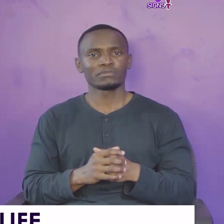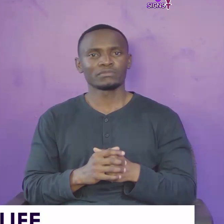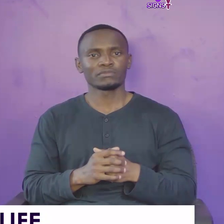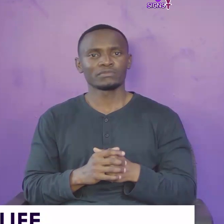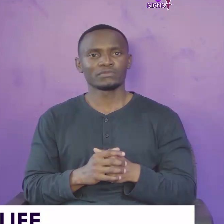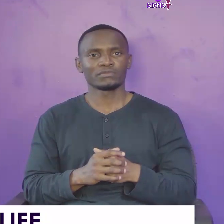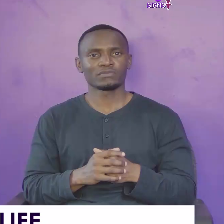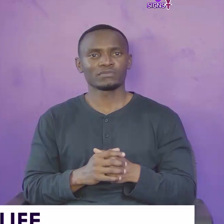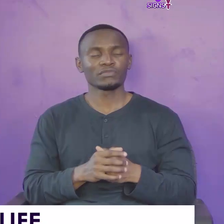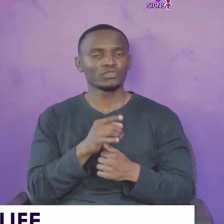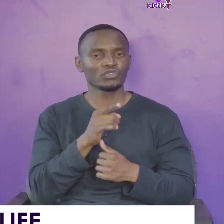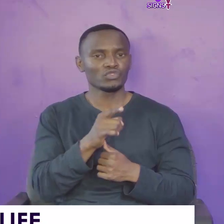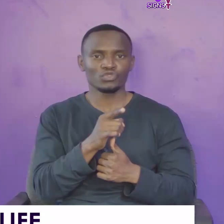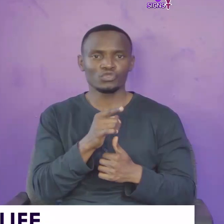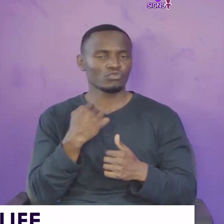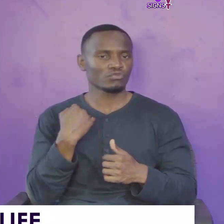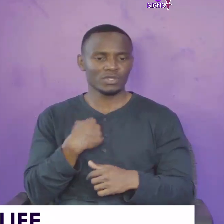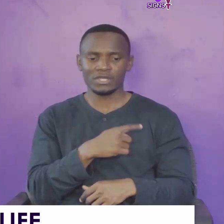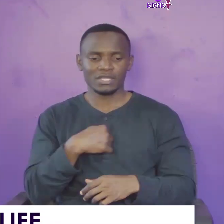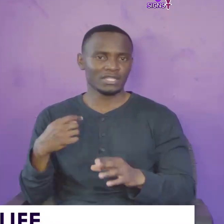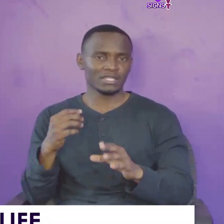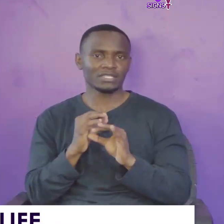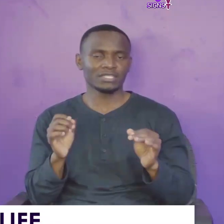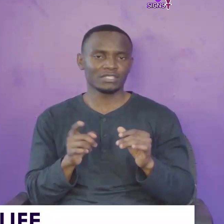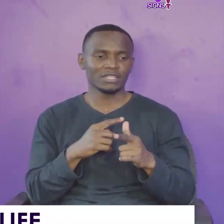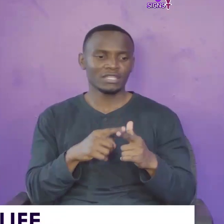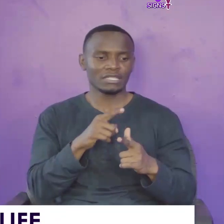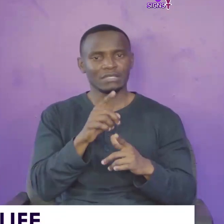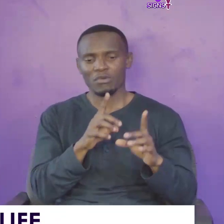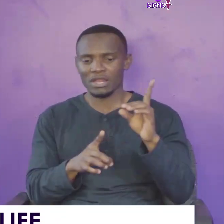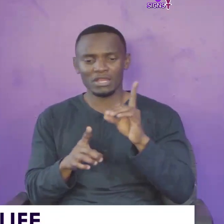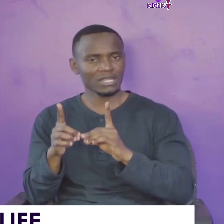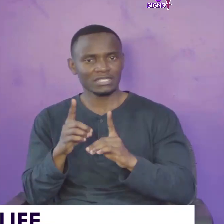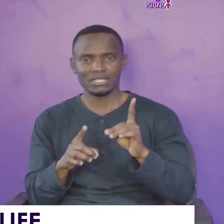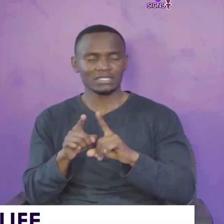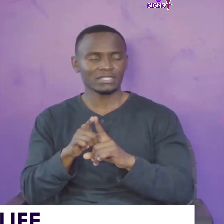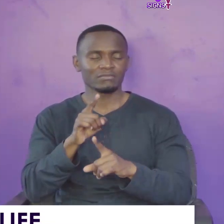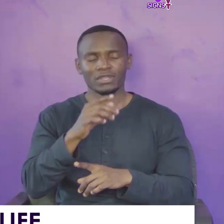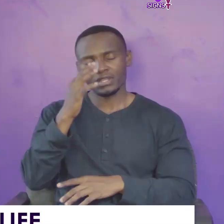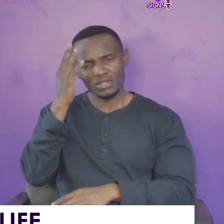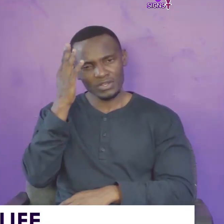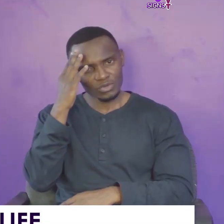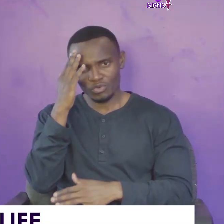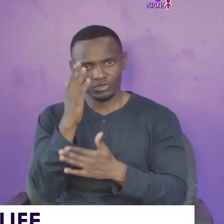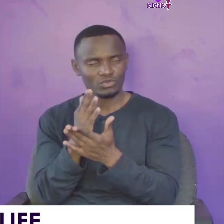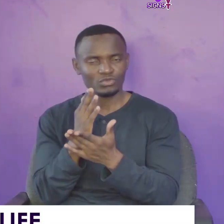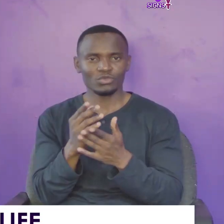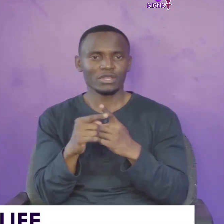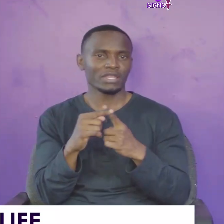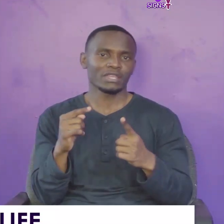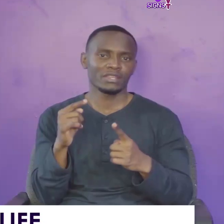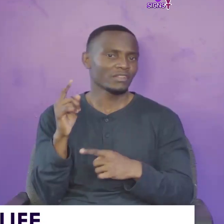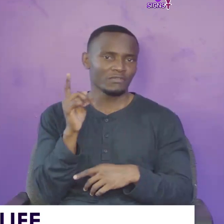they were declared innocent, so they got out dancing, and they knew they had murdered this person. Yeah. And they are dancing